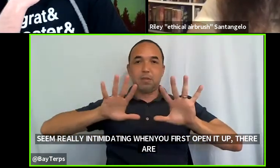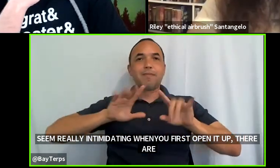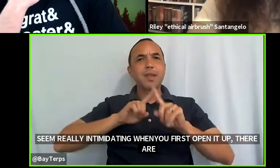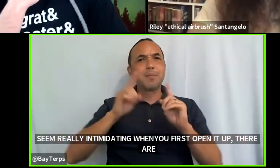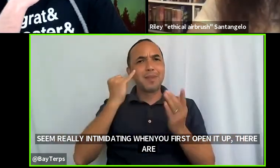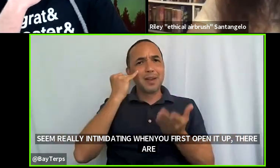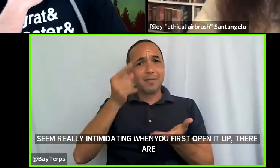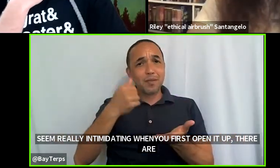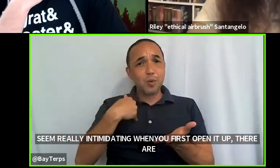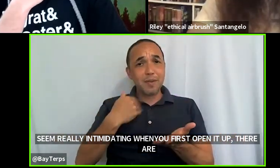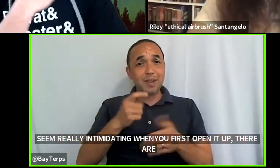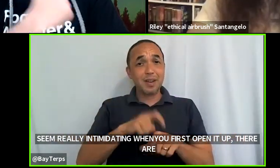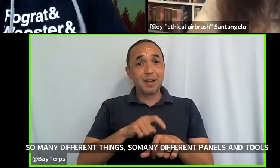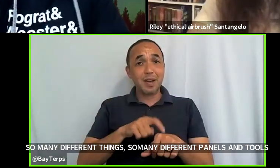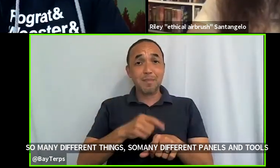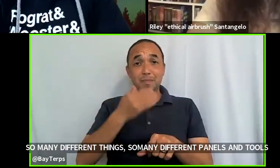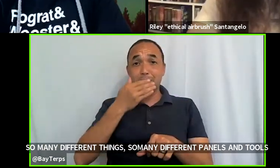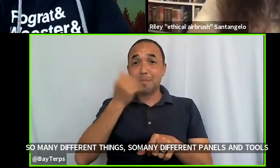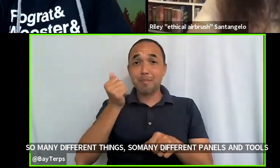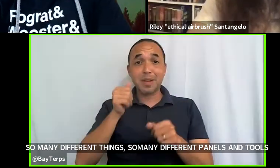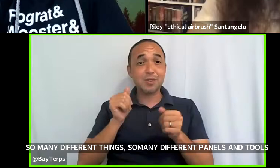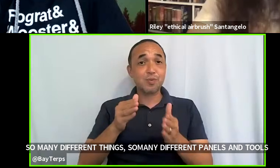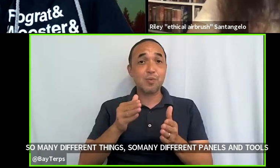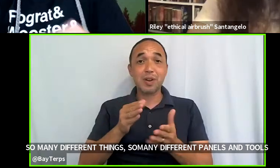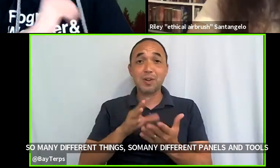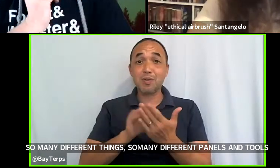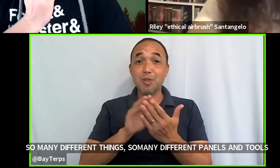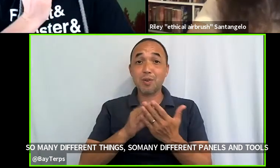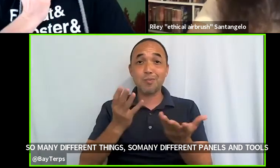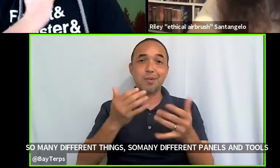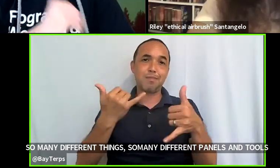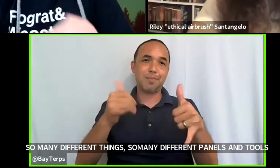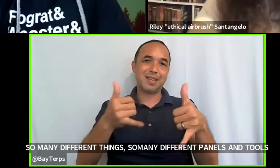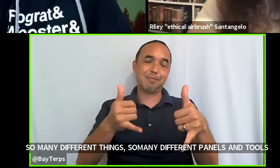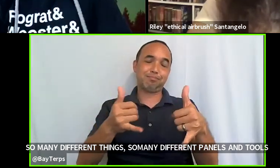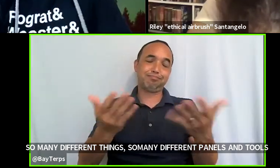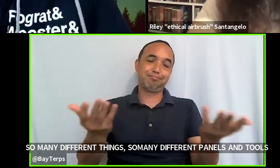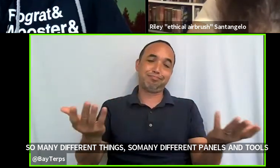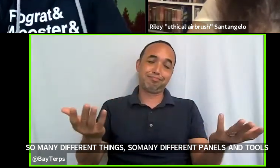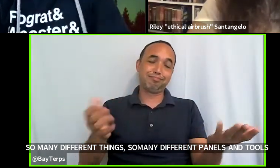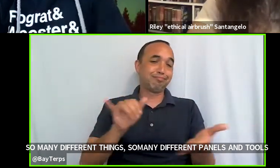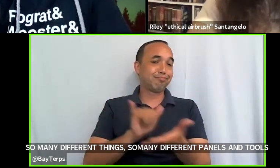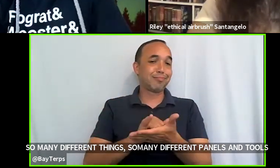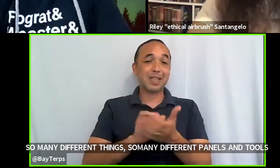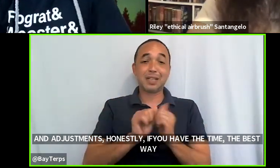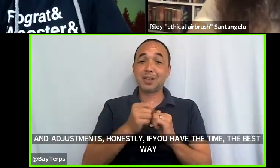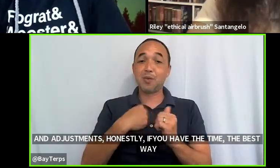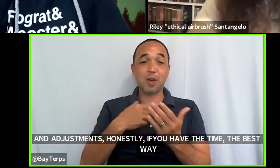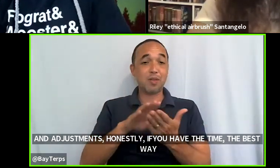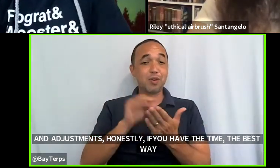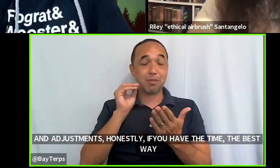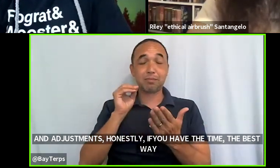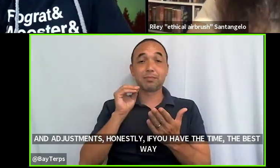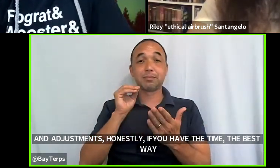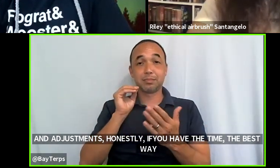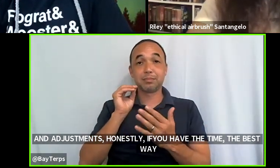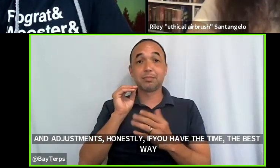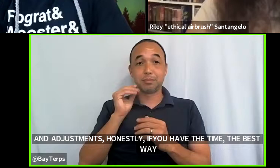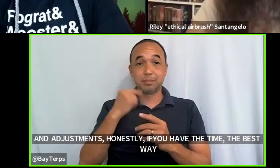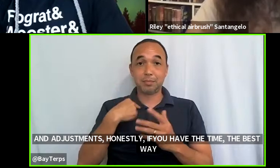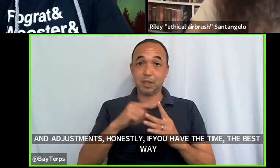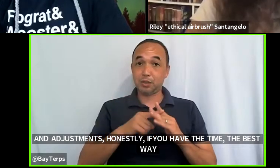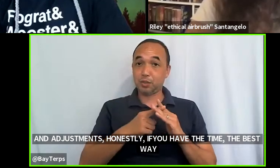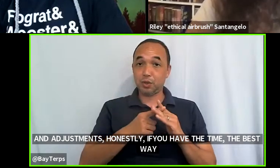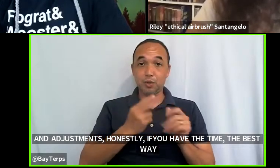time, the best way to learn it is just to play. That's how I learned it. I started